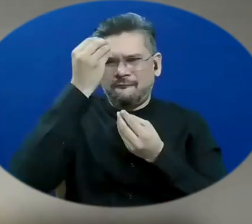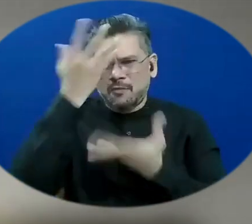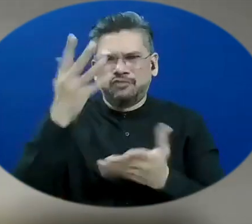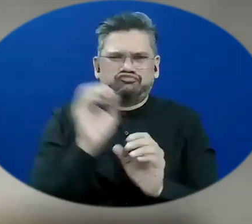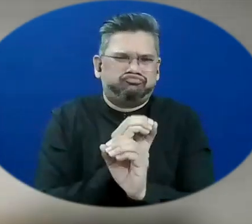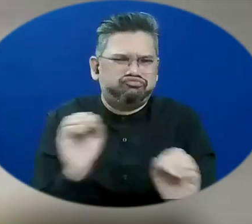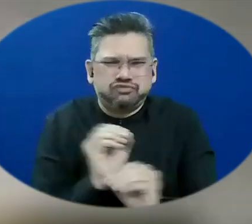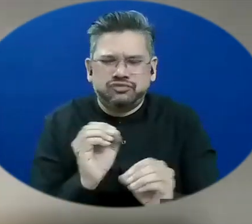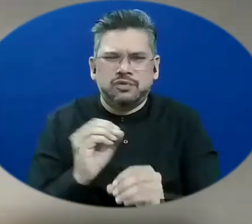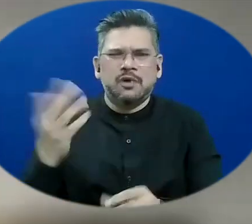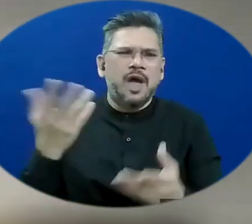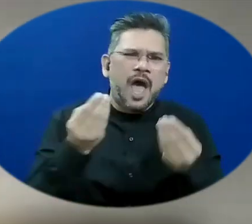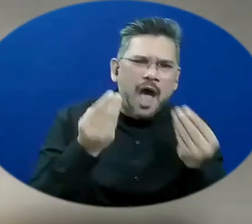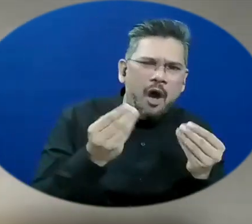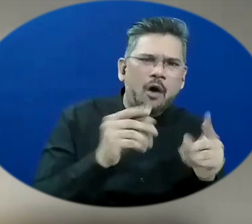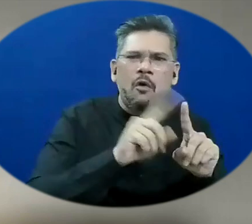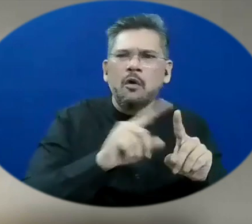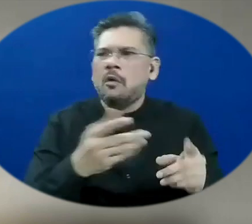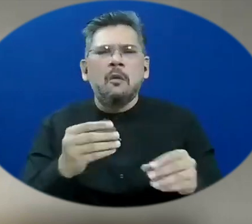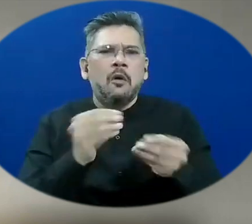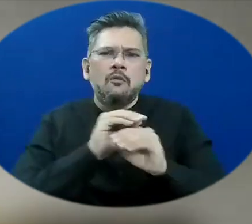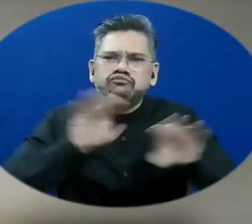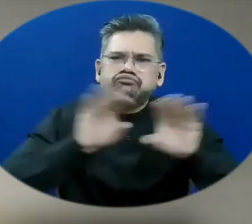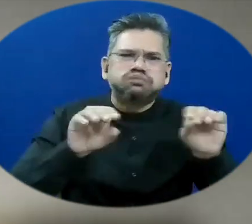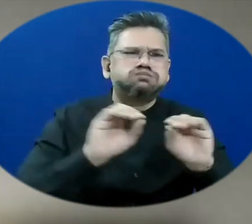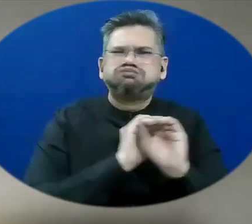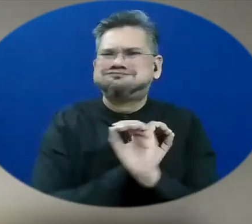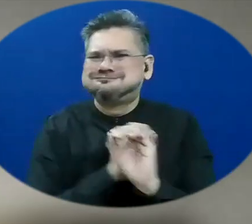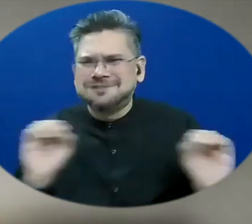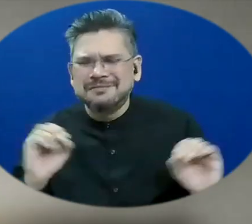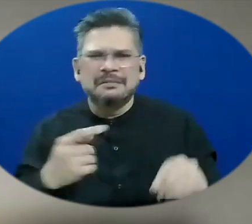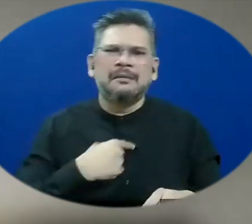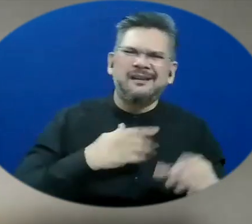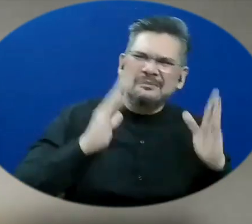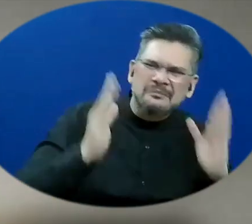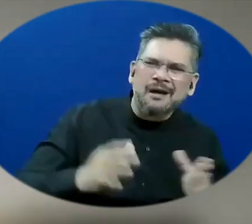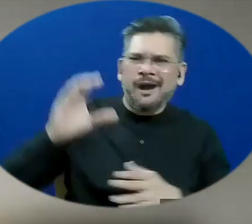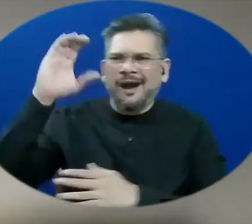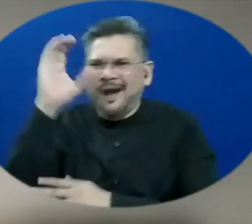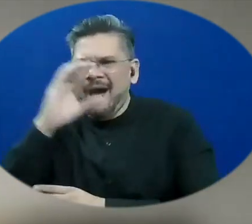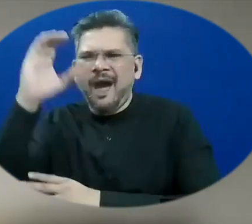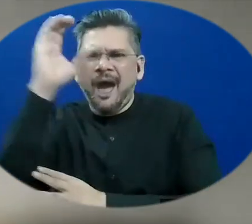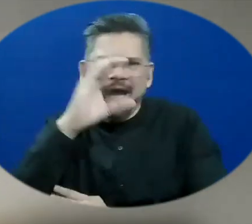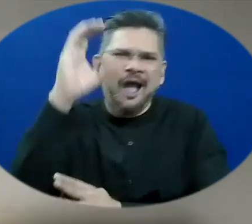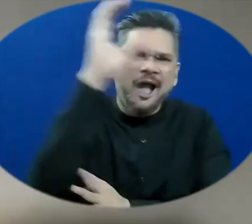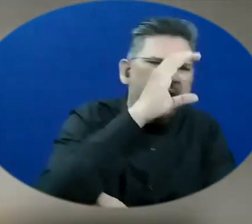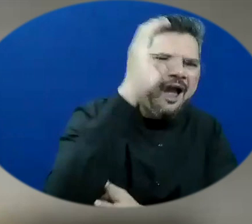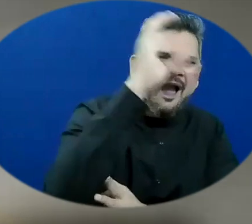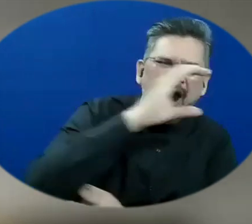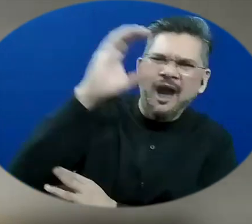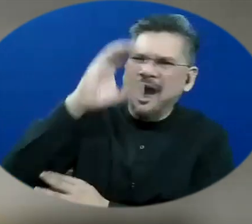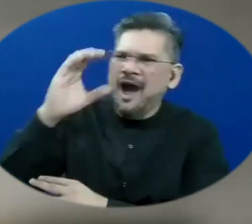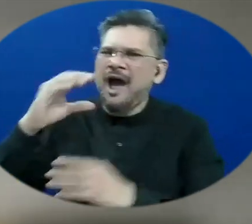and available. And it was all about hunting down, how do I even have a great conversation with my father?